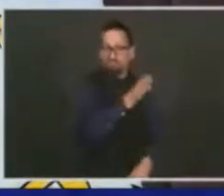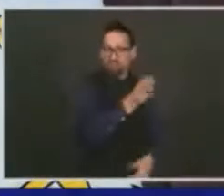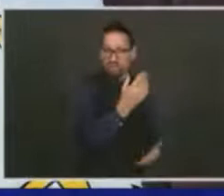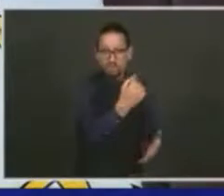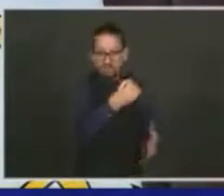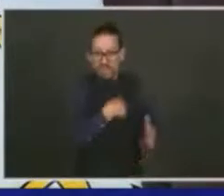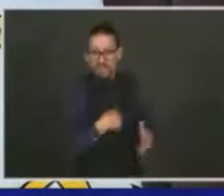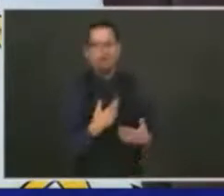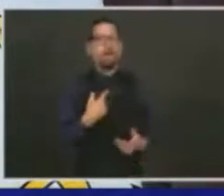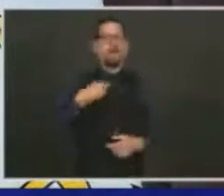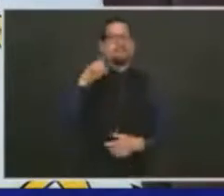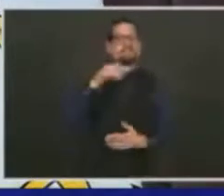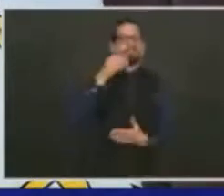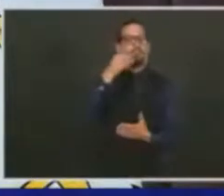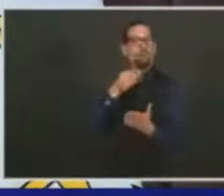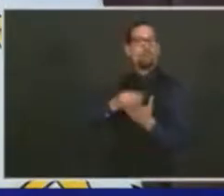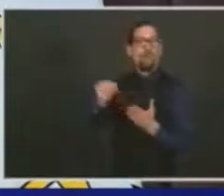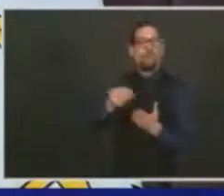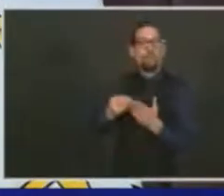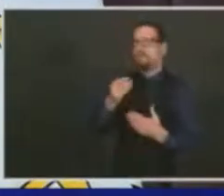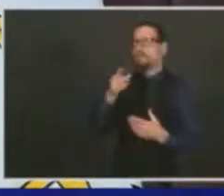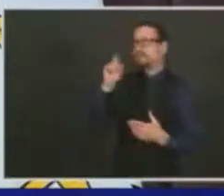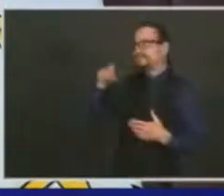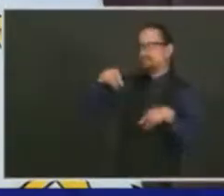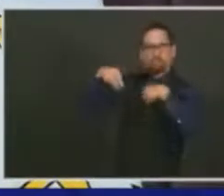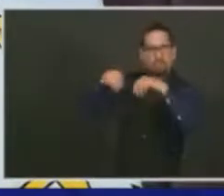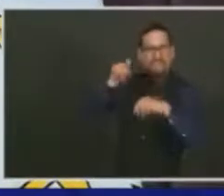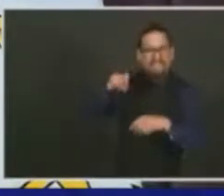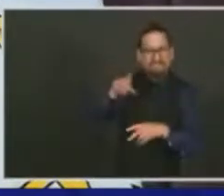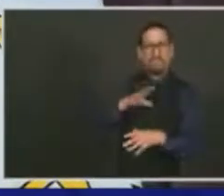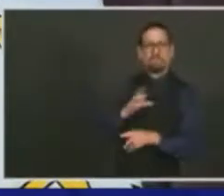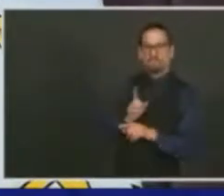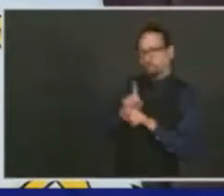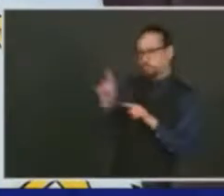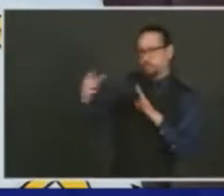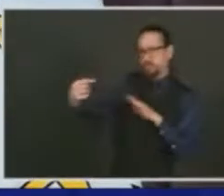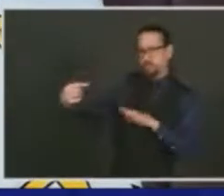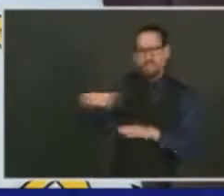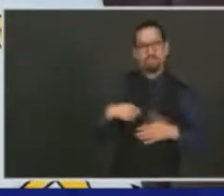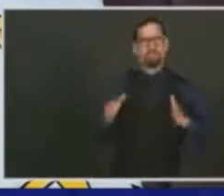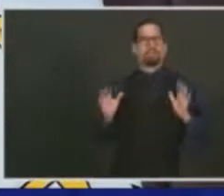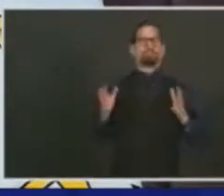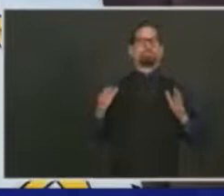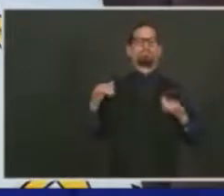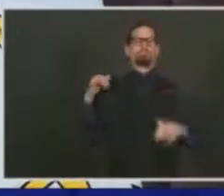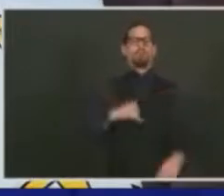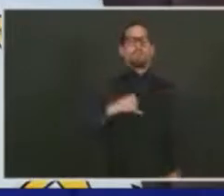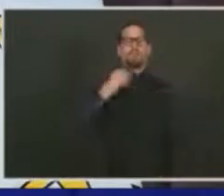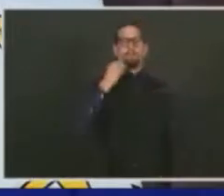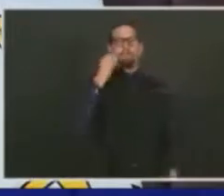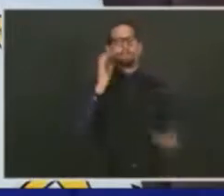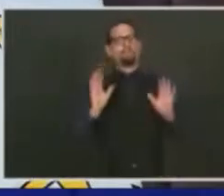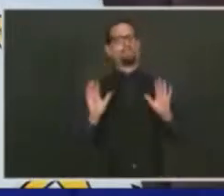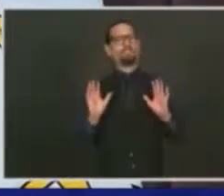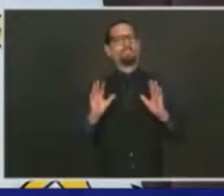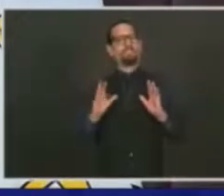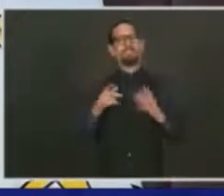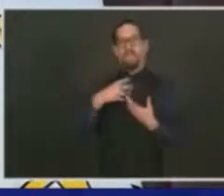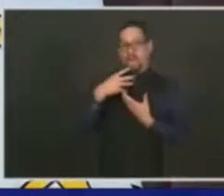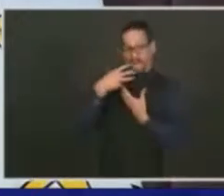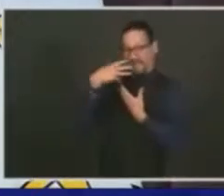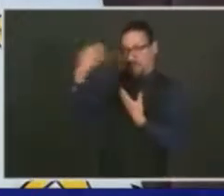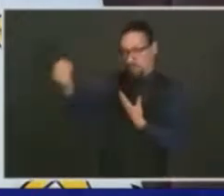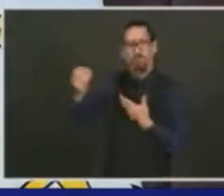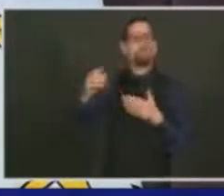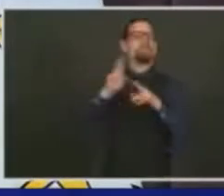then return home. Keep your group stable, and no matter what you're doing, wear your mask. Make it as normal as